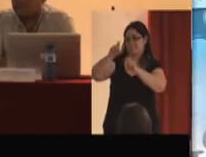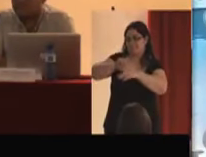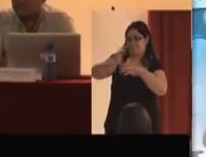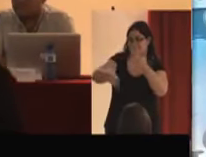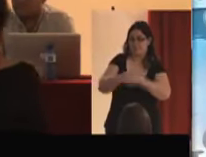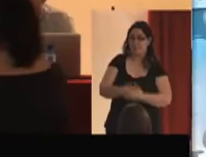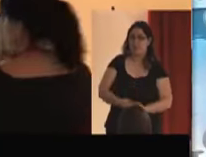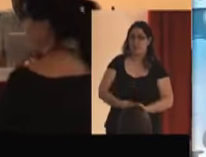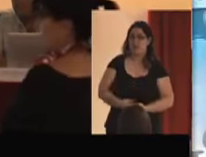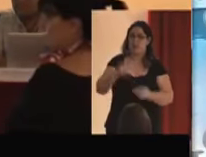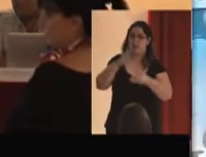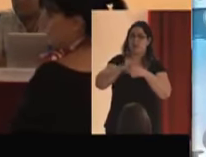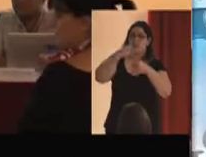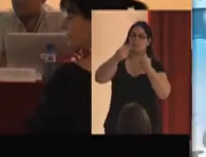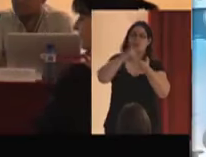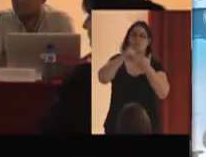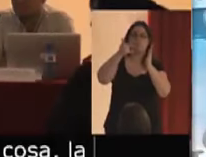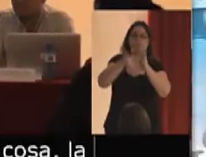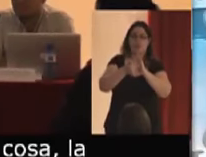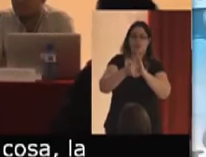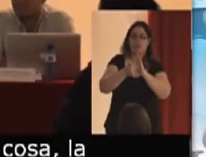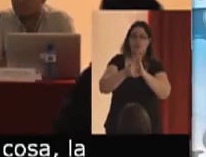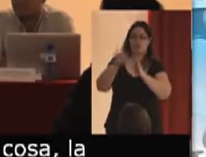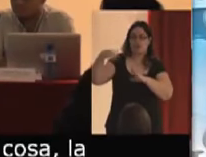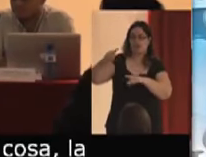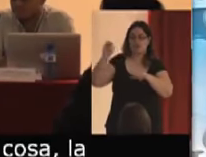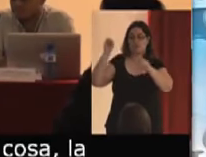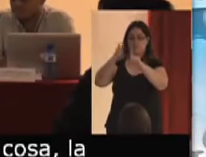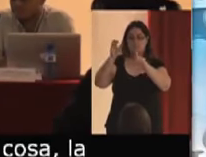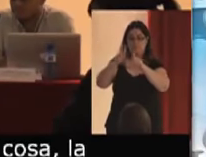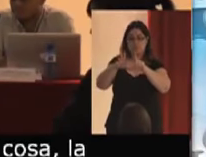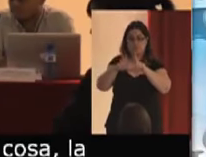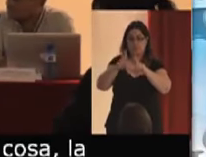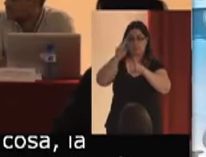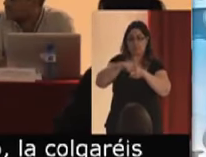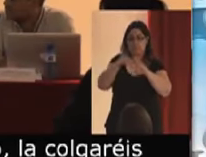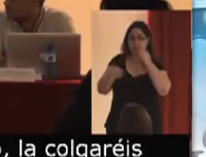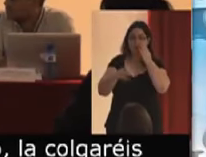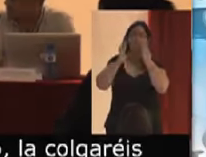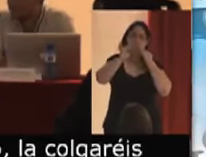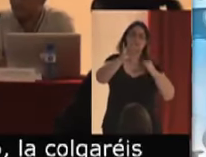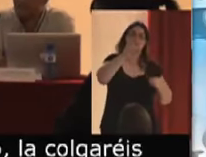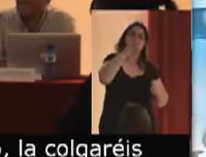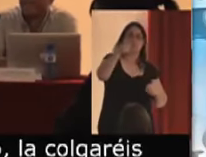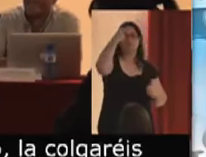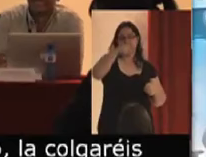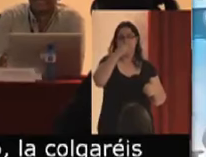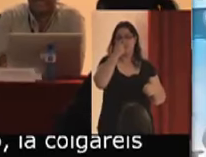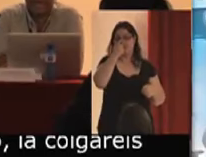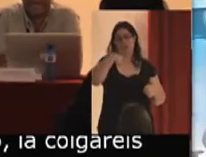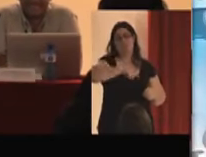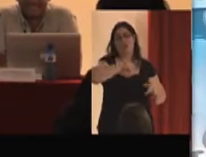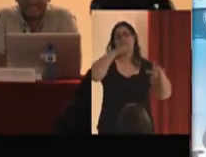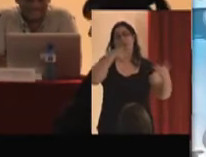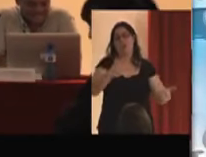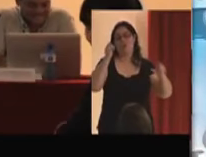Yes, I have several questions. The documentation of the project, will you upload it?